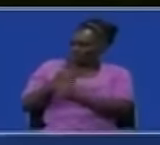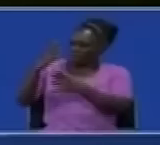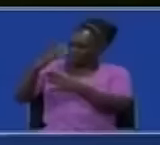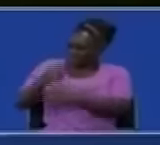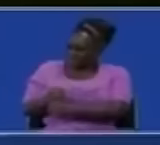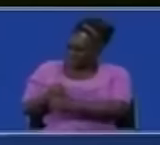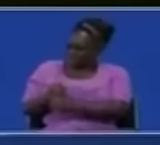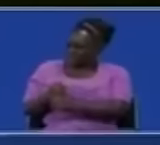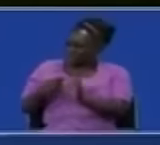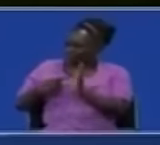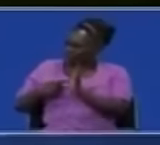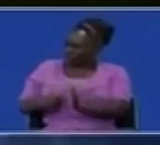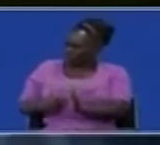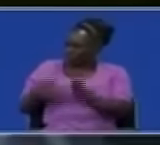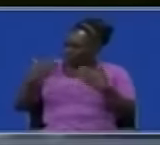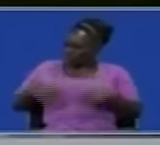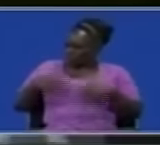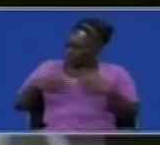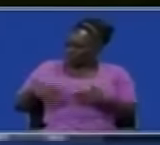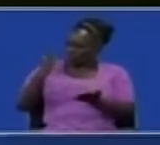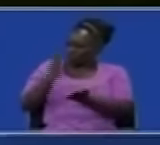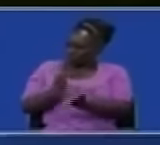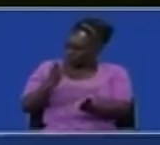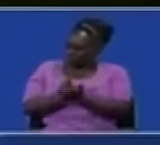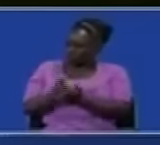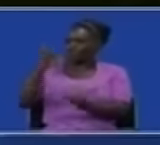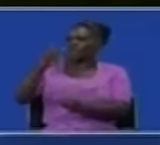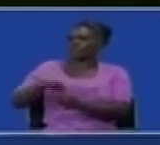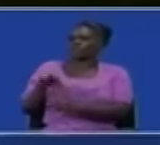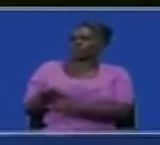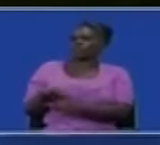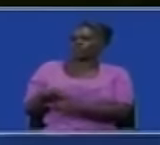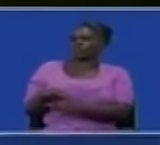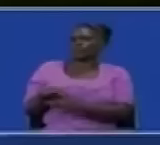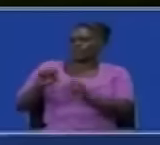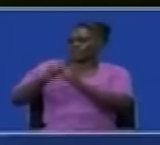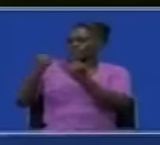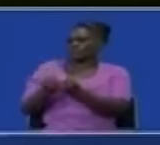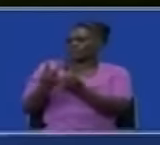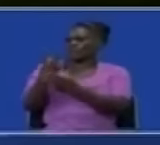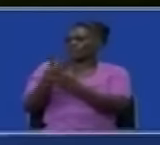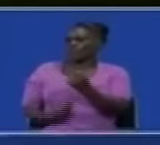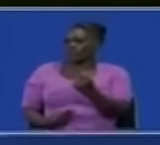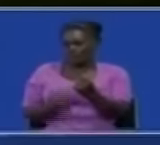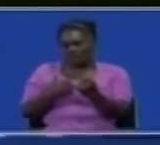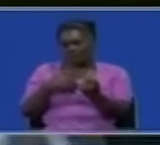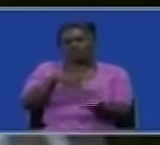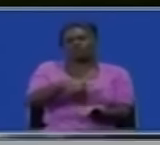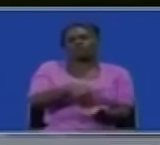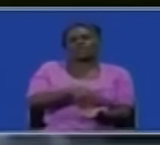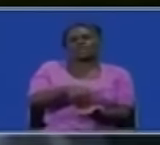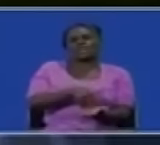so that they give the people of Kenya an election that they deserve? So both systems have got